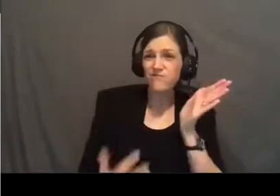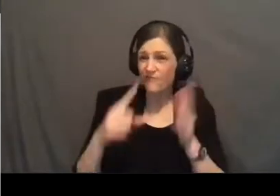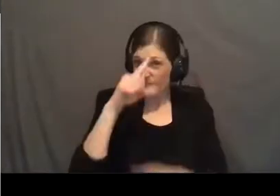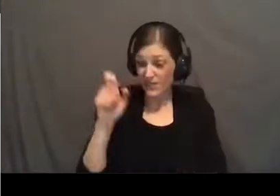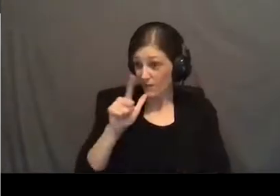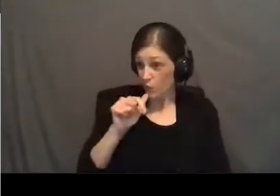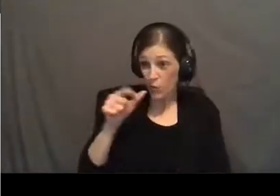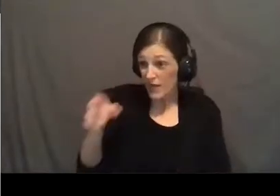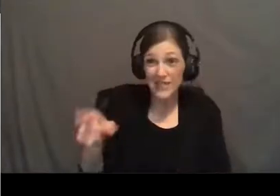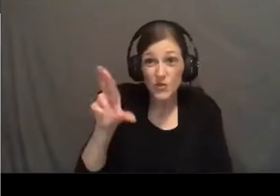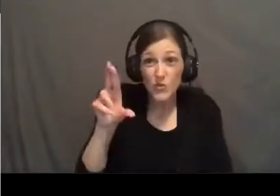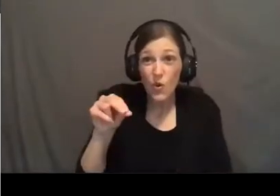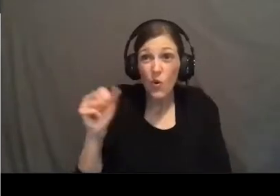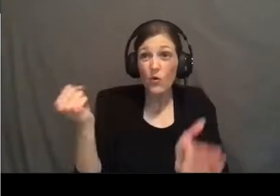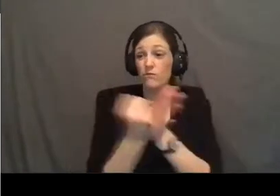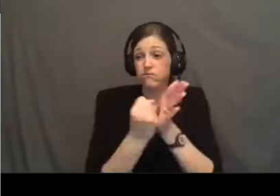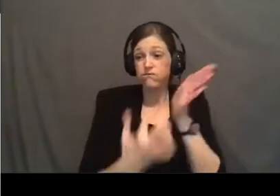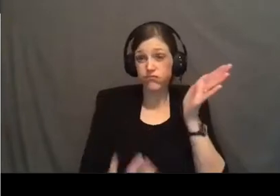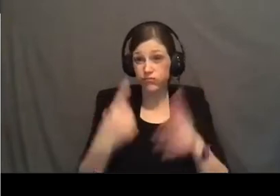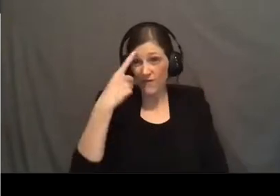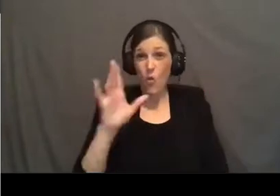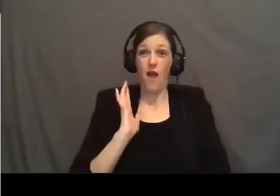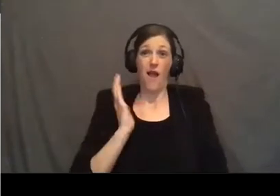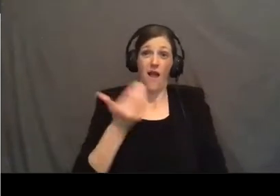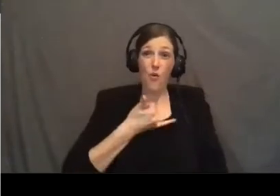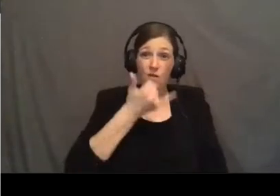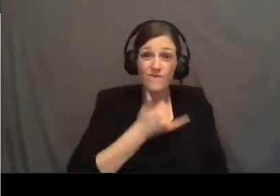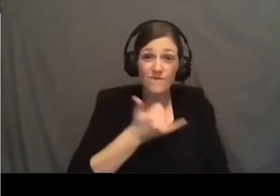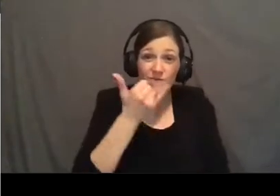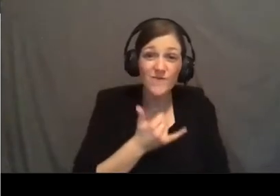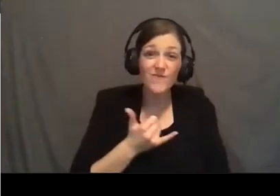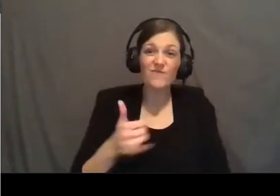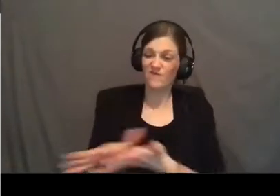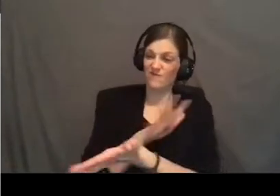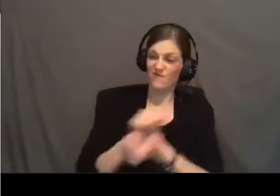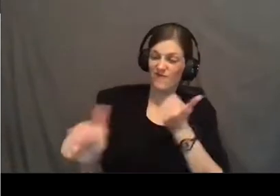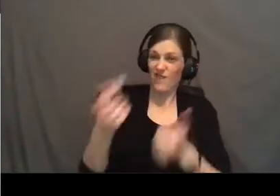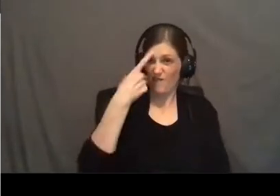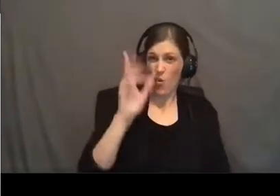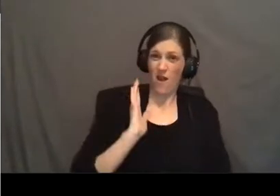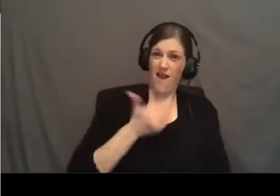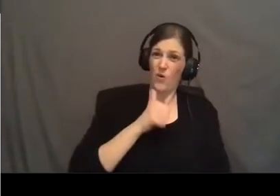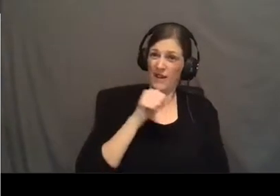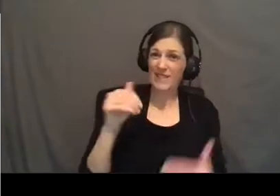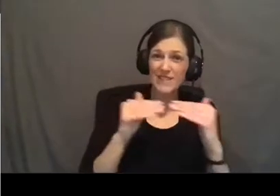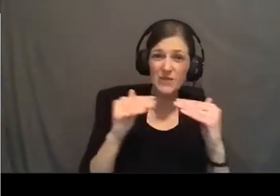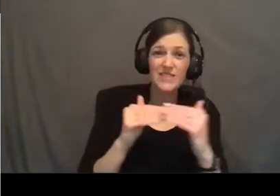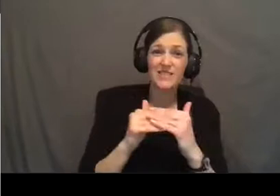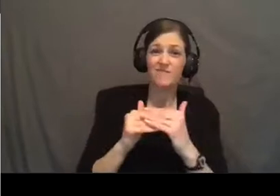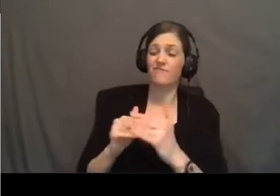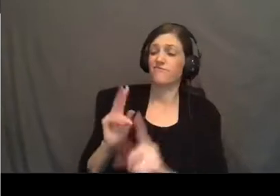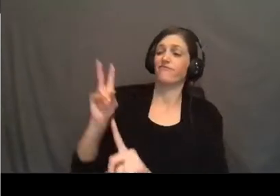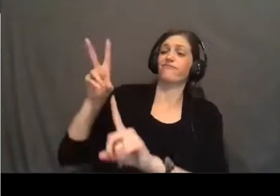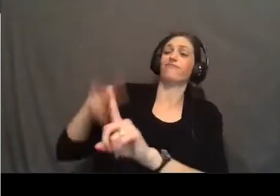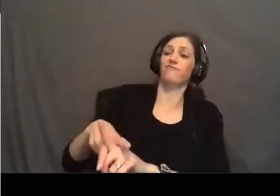who he is he was pierced for our transgressions he was crushed for our iniquities and upon him was the chastisement